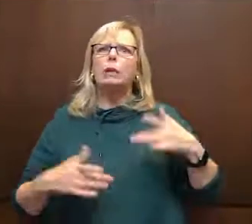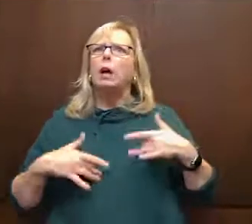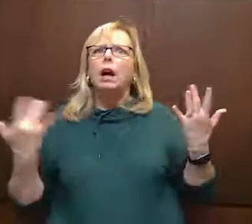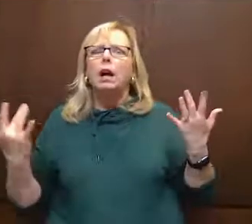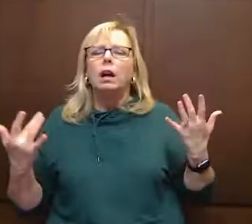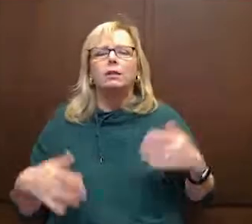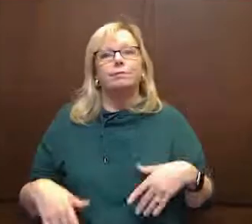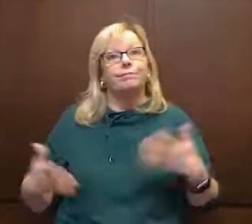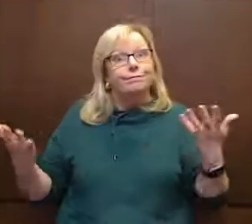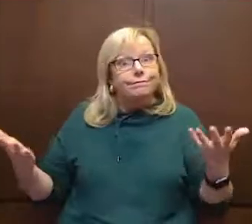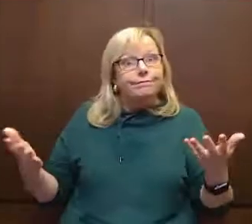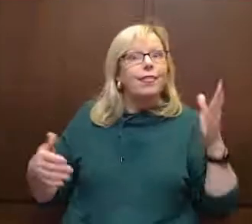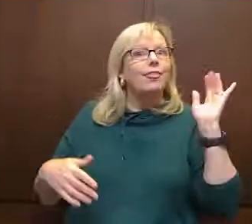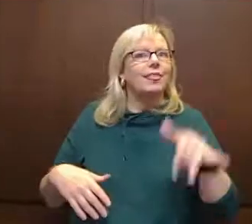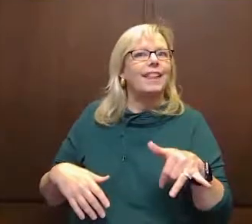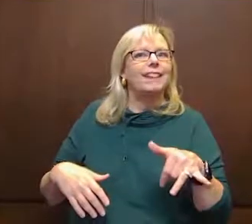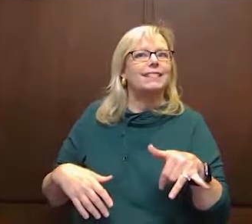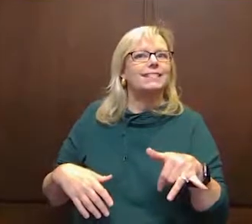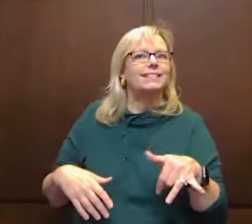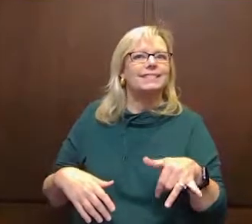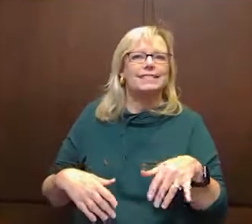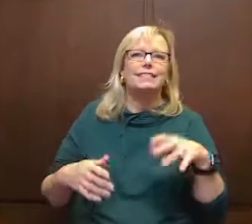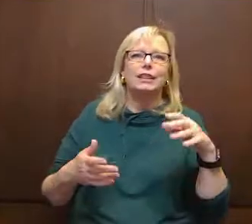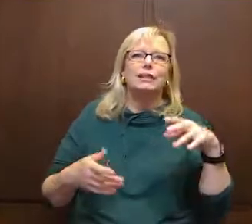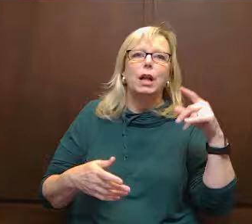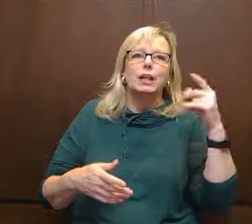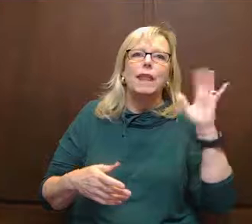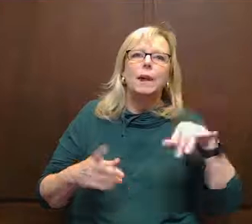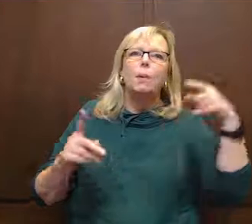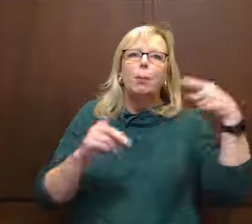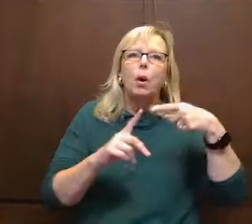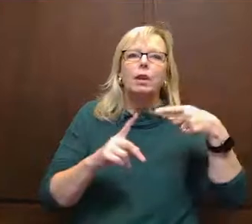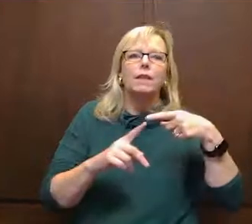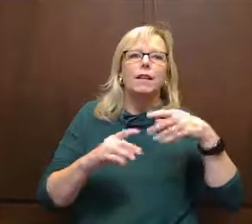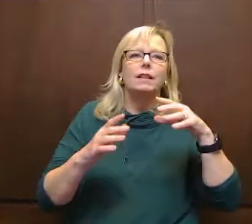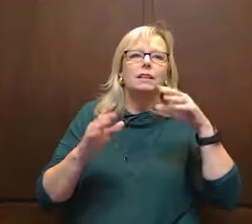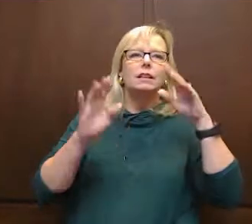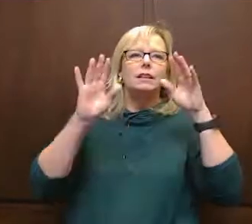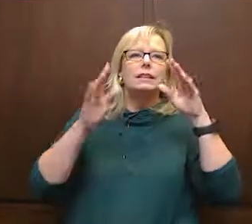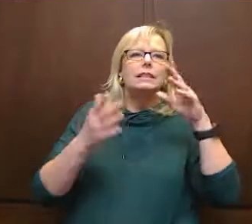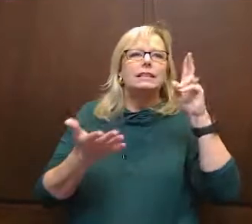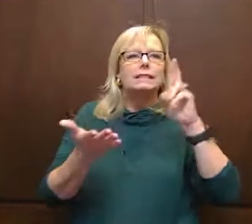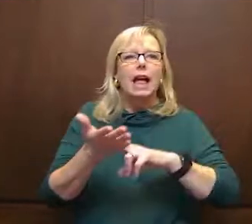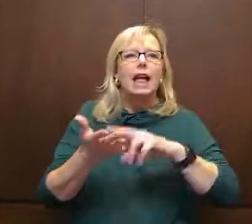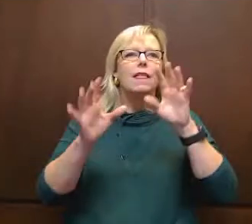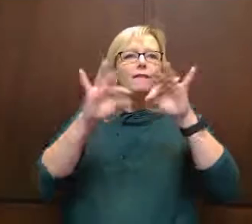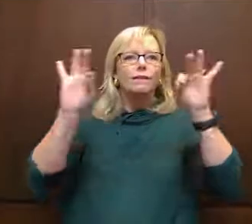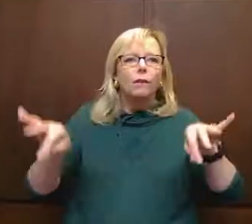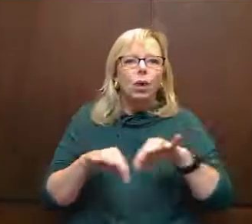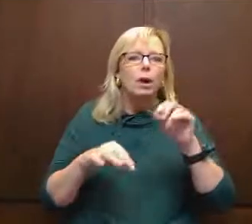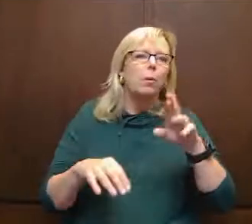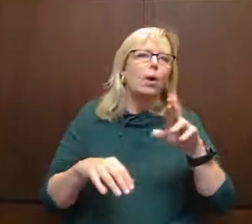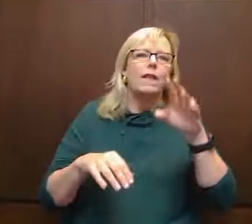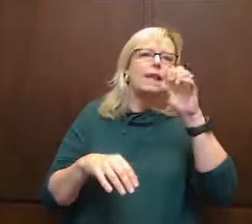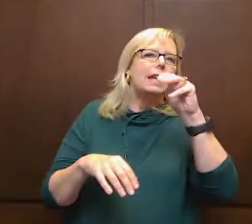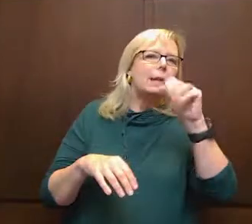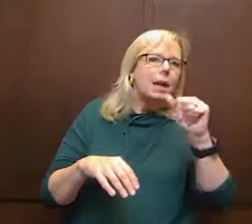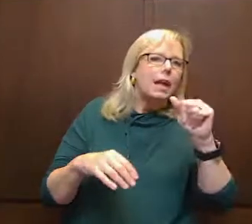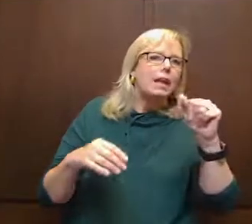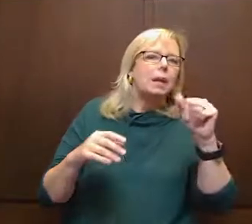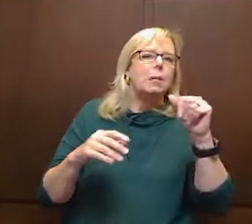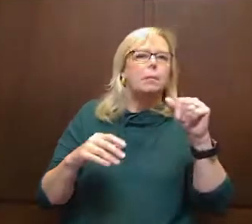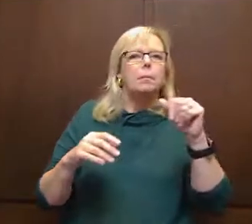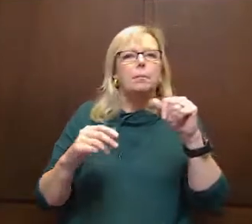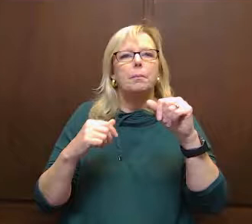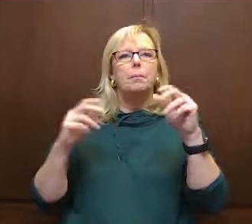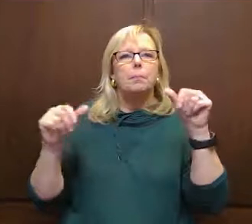1B. That is the purpose of signing up on that form, either here on the EMA page or on the health department page or on the county